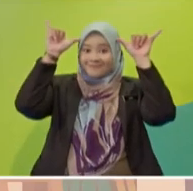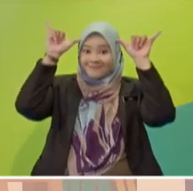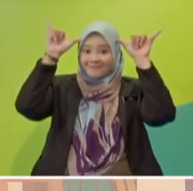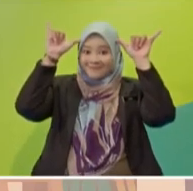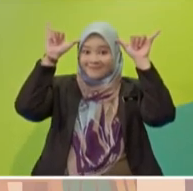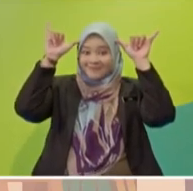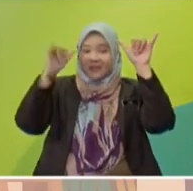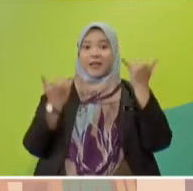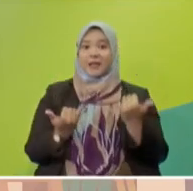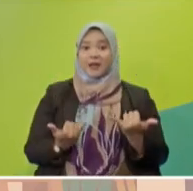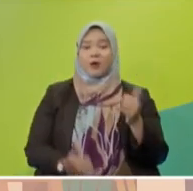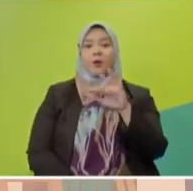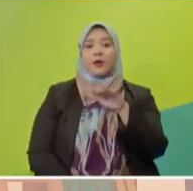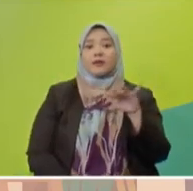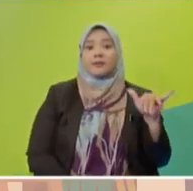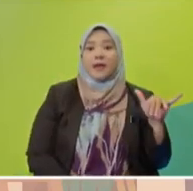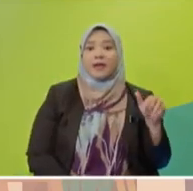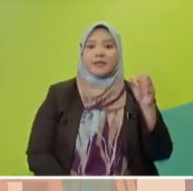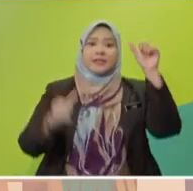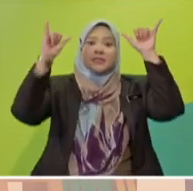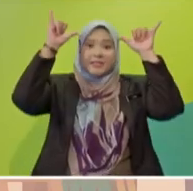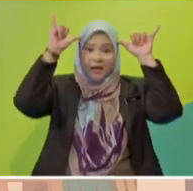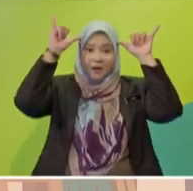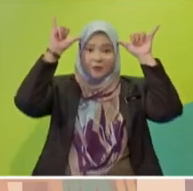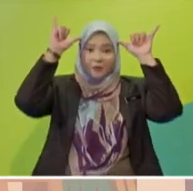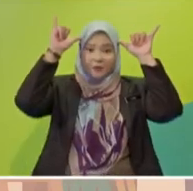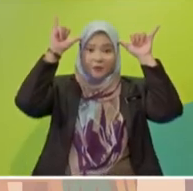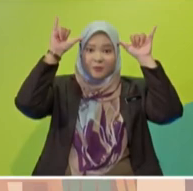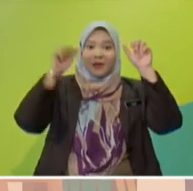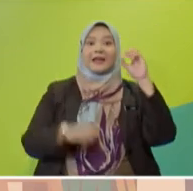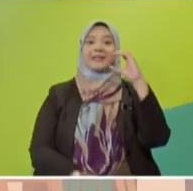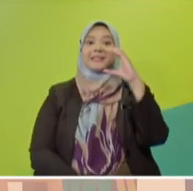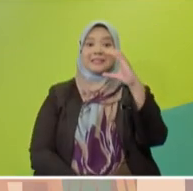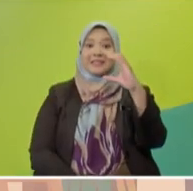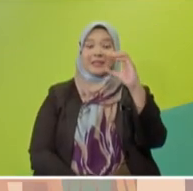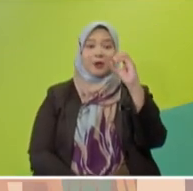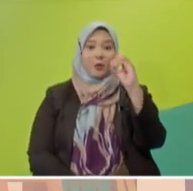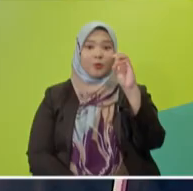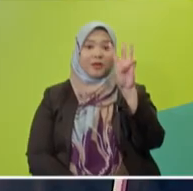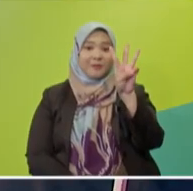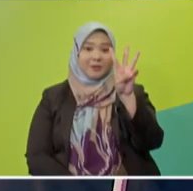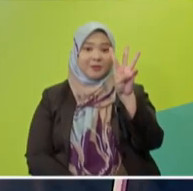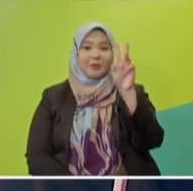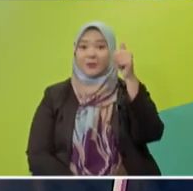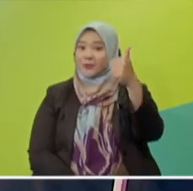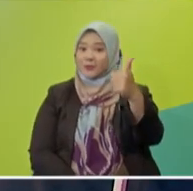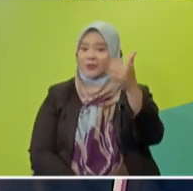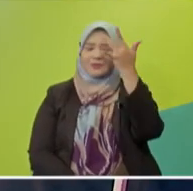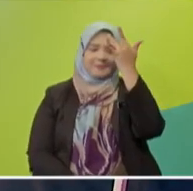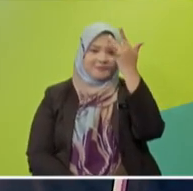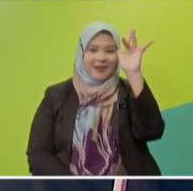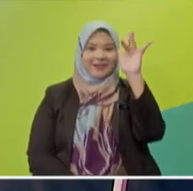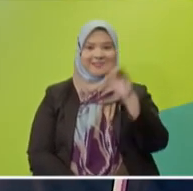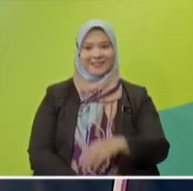Yes. K, ow, cow. Well done, Arshan. Well done. And here's the next okay, one. Okay, the